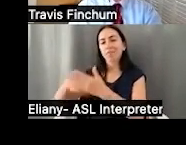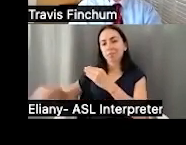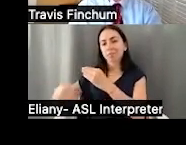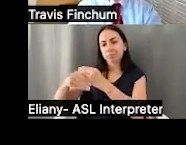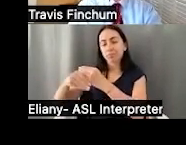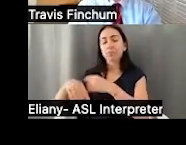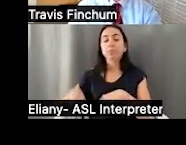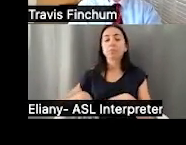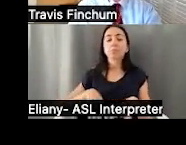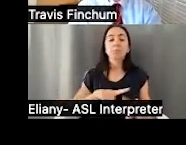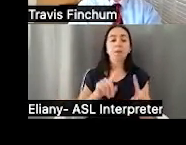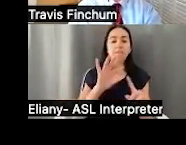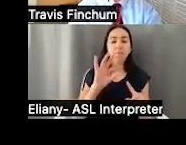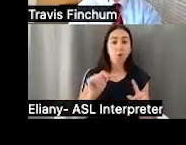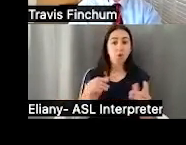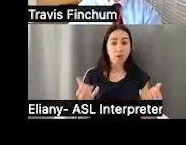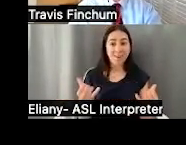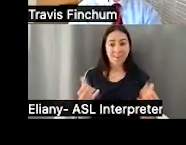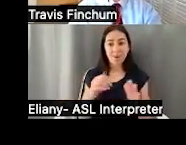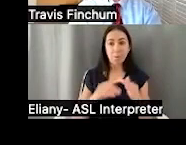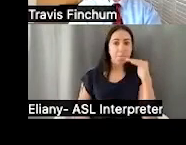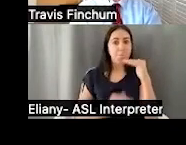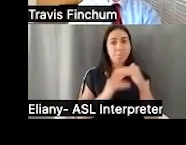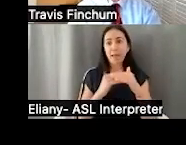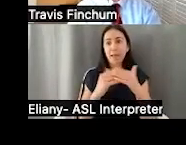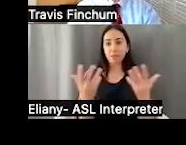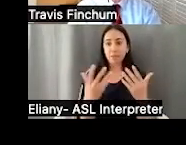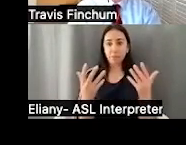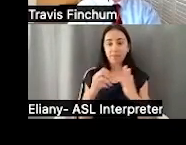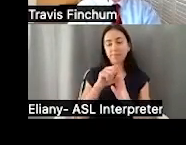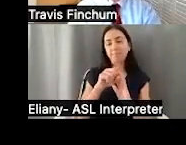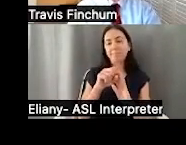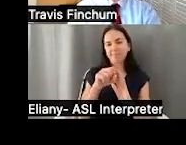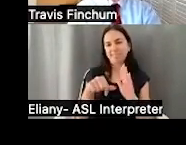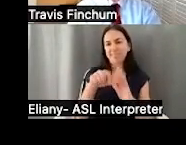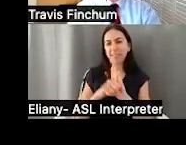maximum SSI check a person can get in Florida is